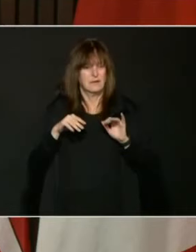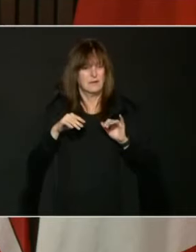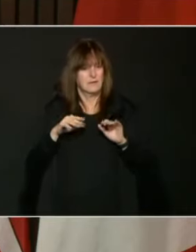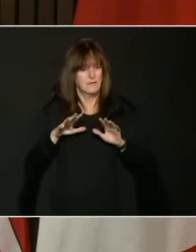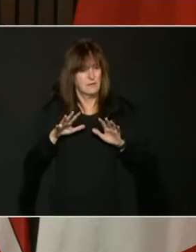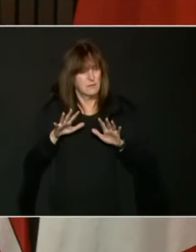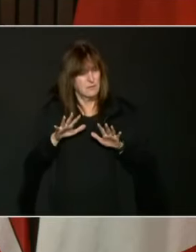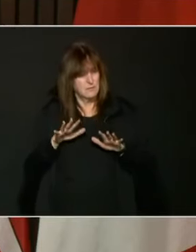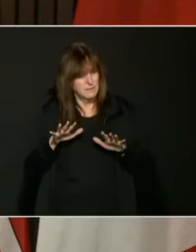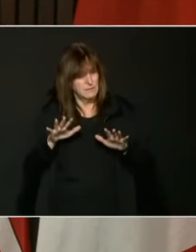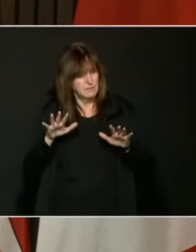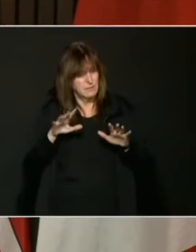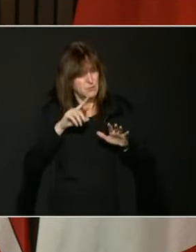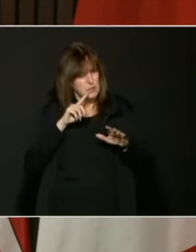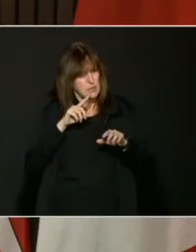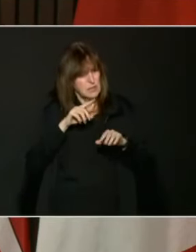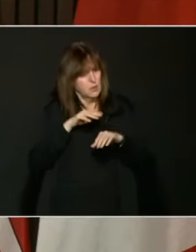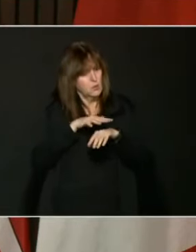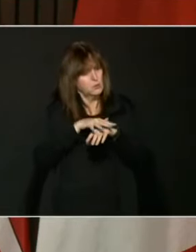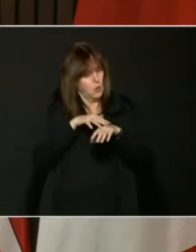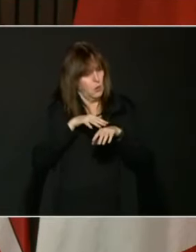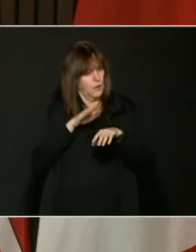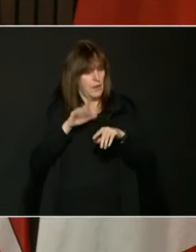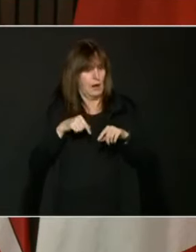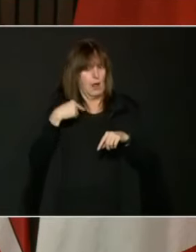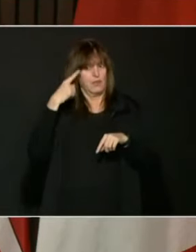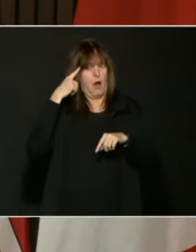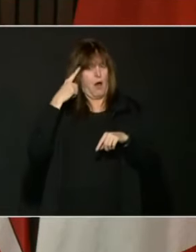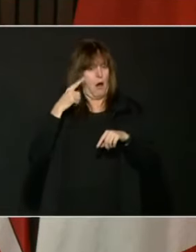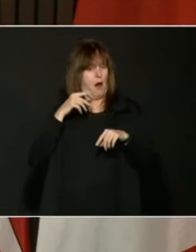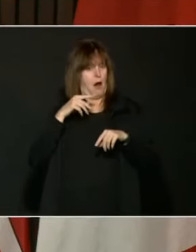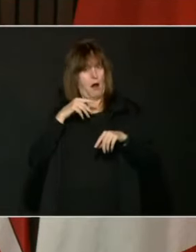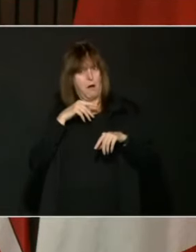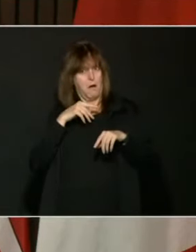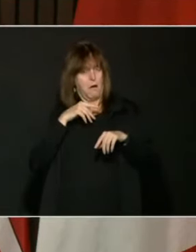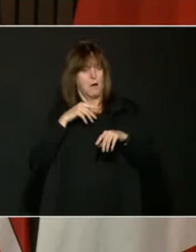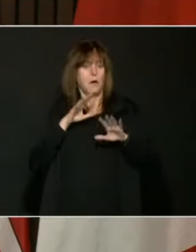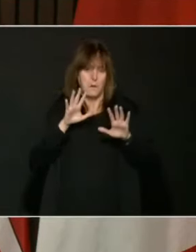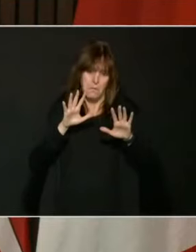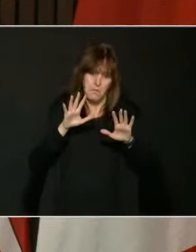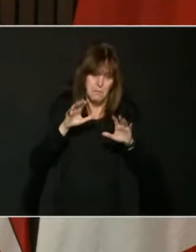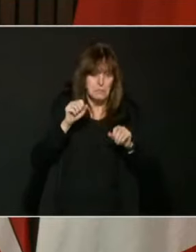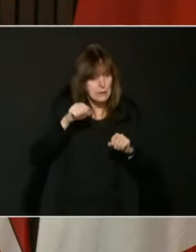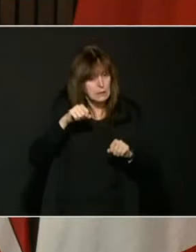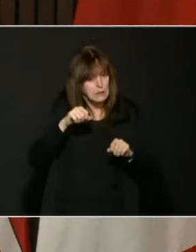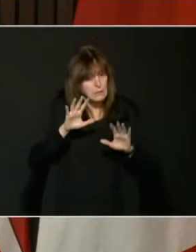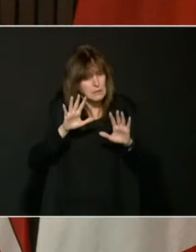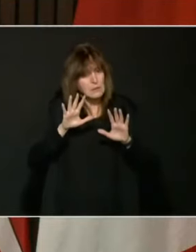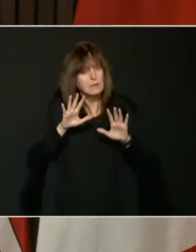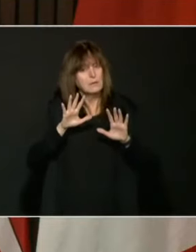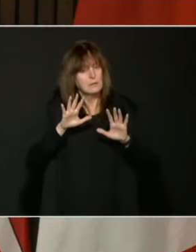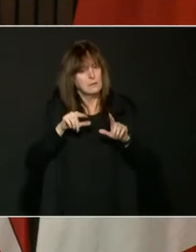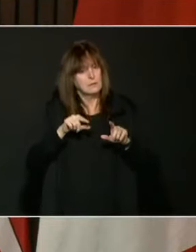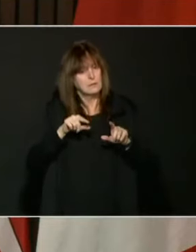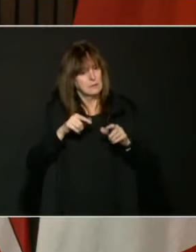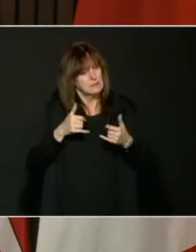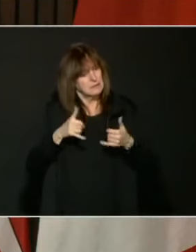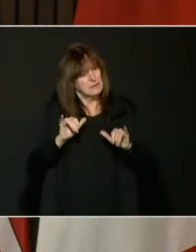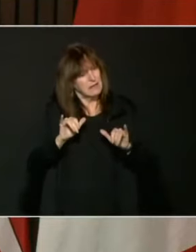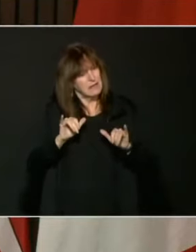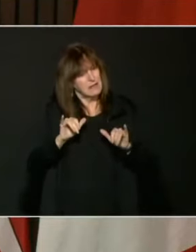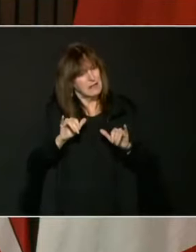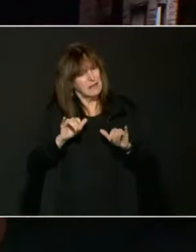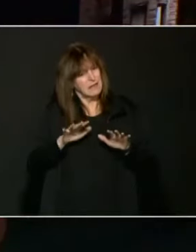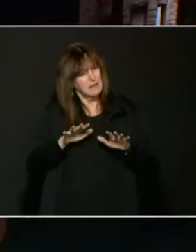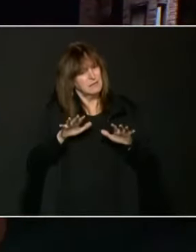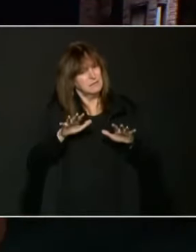cases that are the variants of concern, but they do eventually turn the tide in virtually every jurisdiction that we can actually see with data right now.